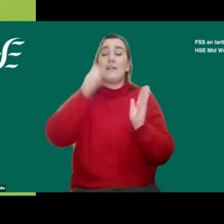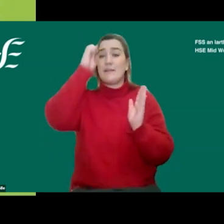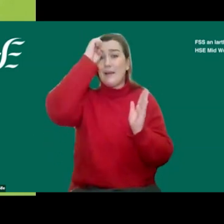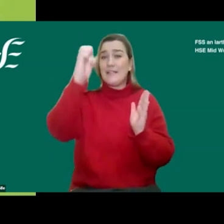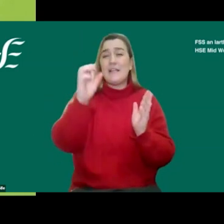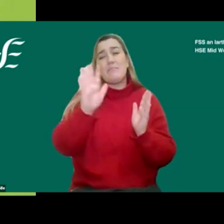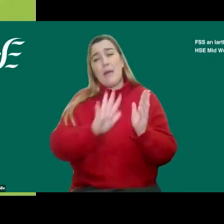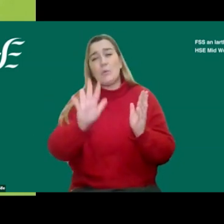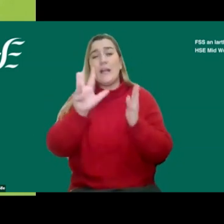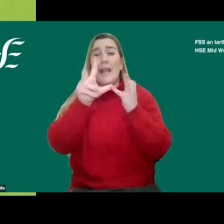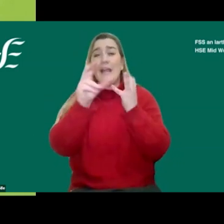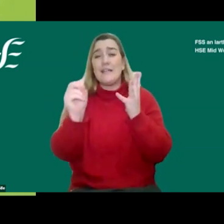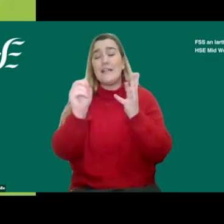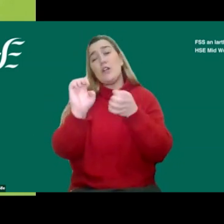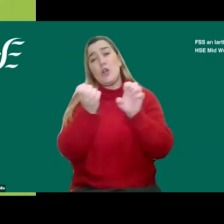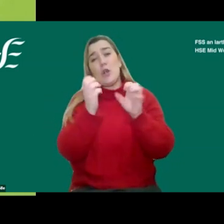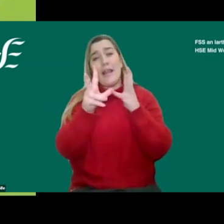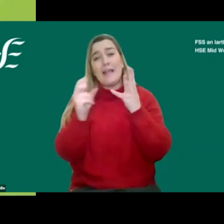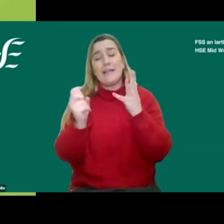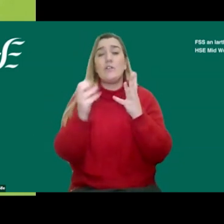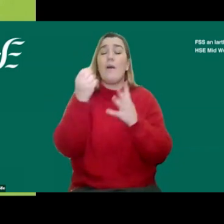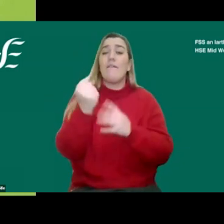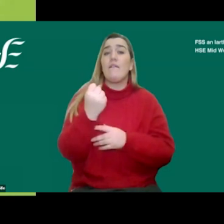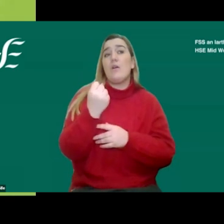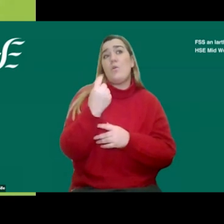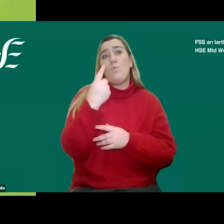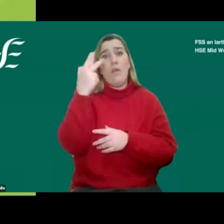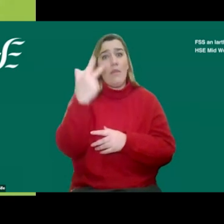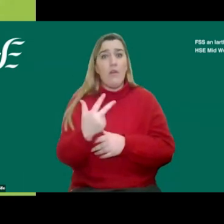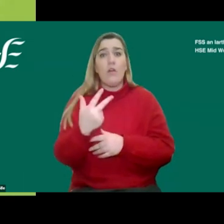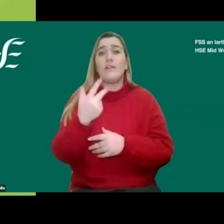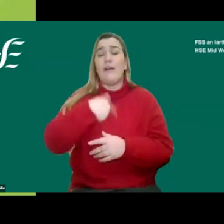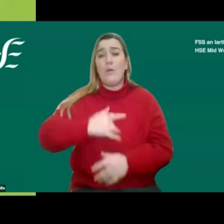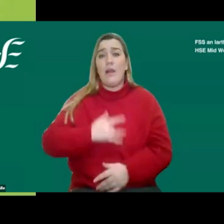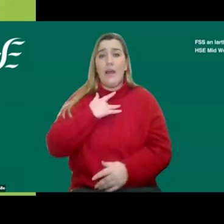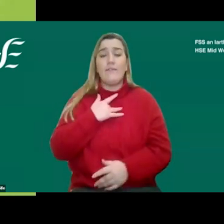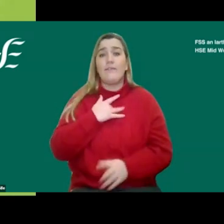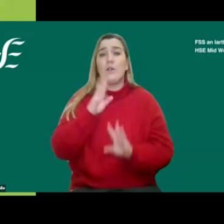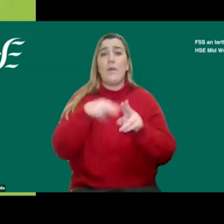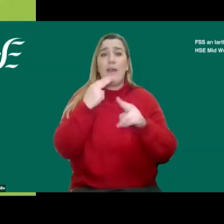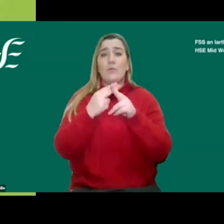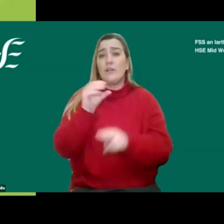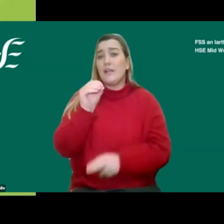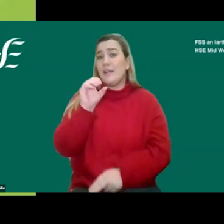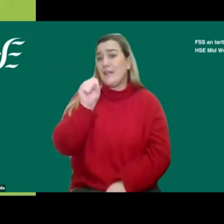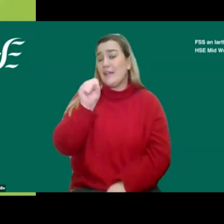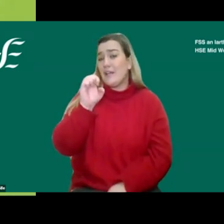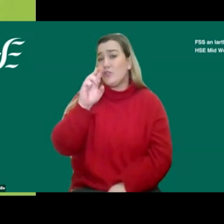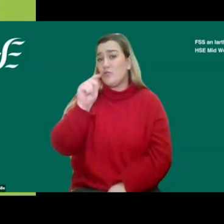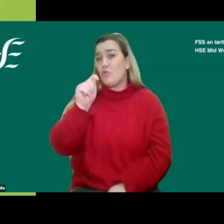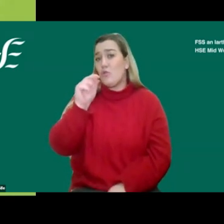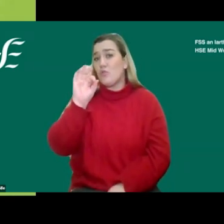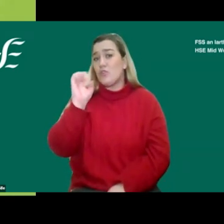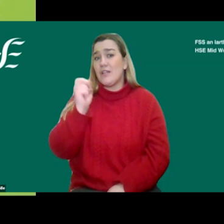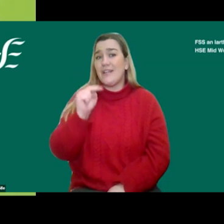about 80 or in the early 80s, so we can spend up to a third, if not more, of our lives without estrogen. And of course, this